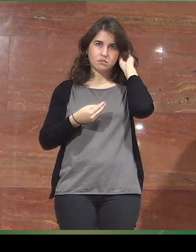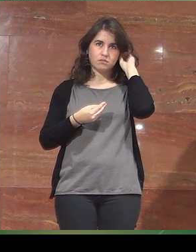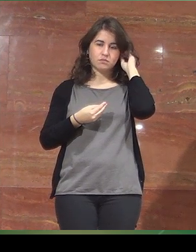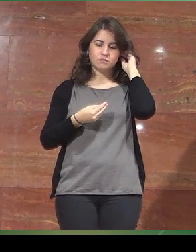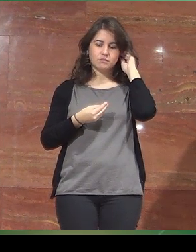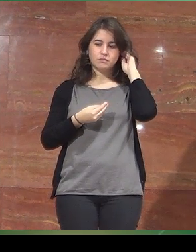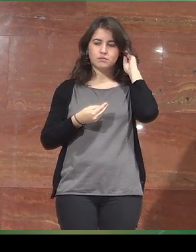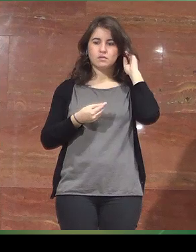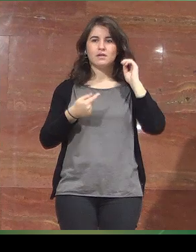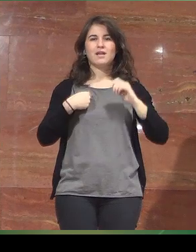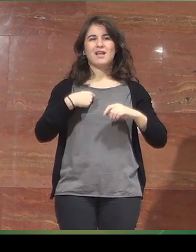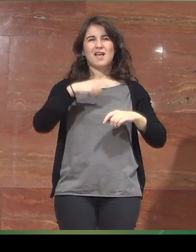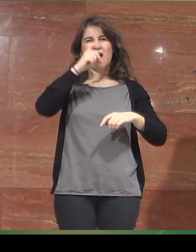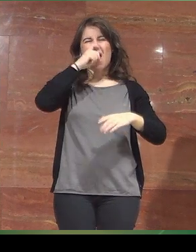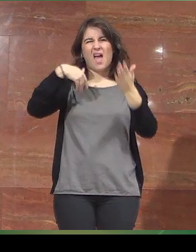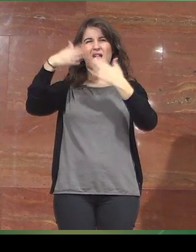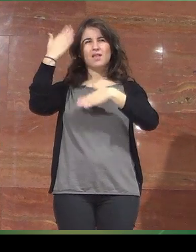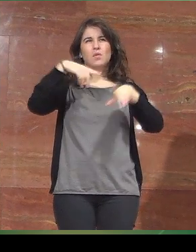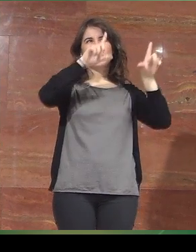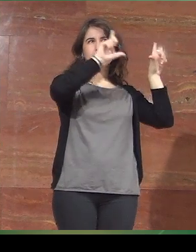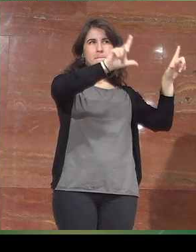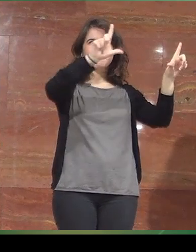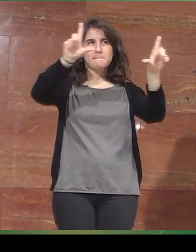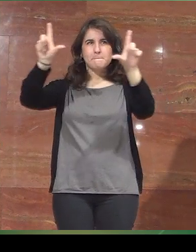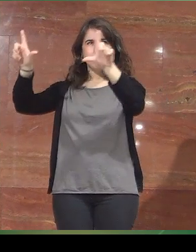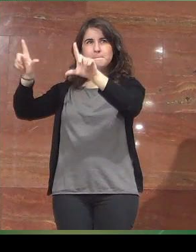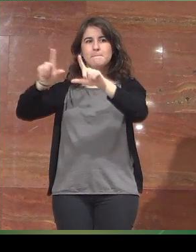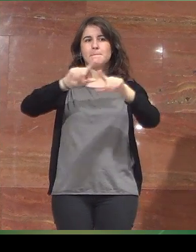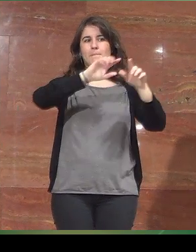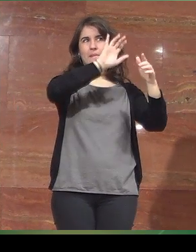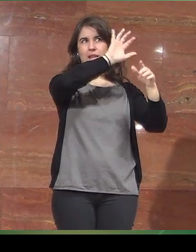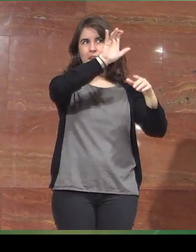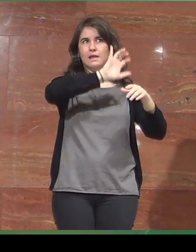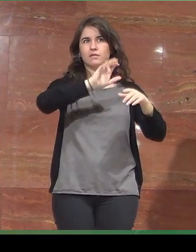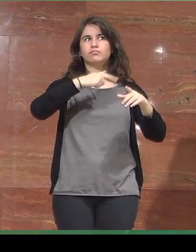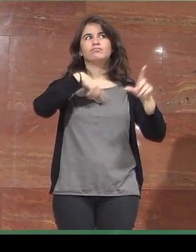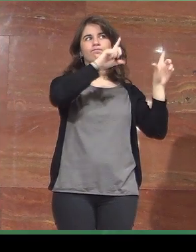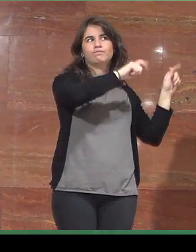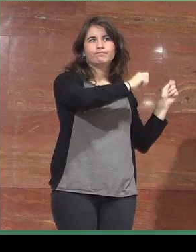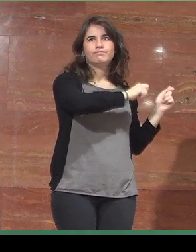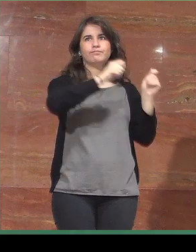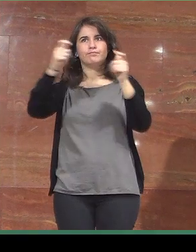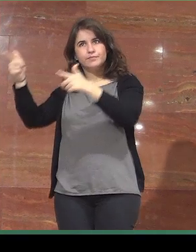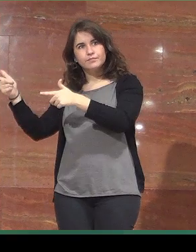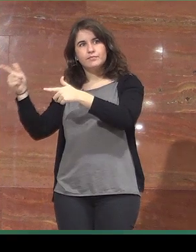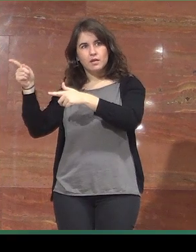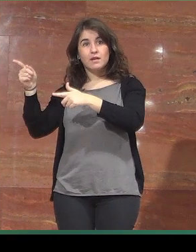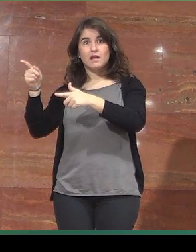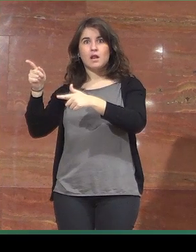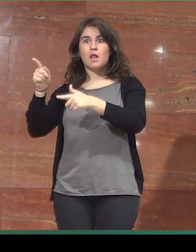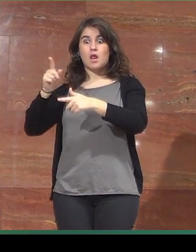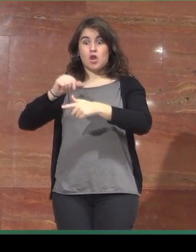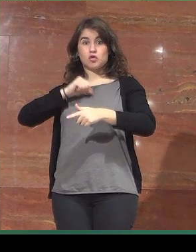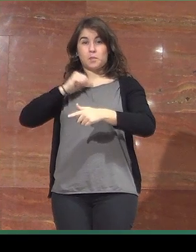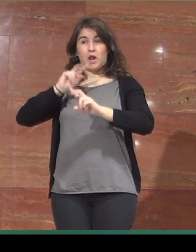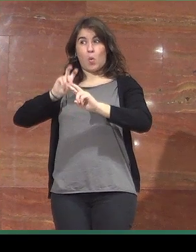This director of the hospital was shocked. He said, that's only old element. How can you do a new system